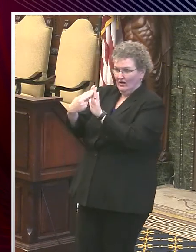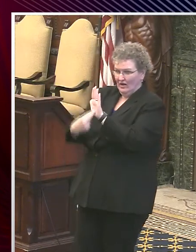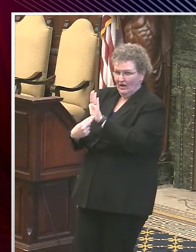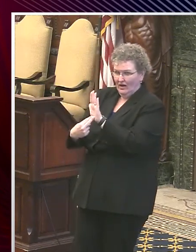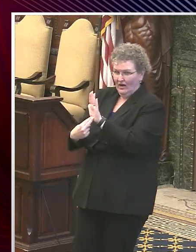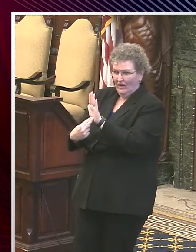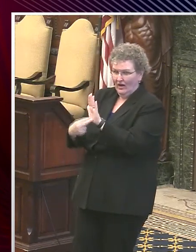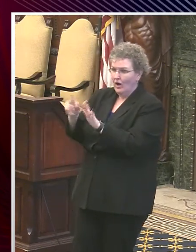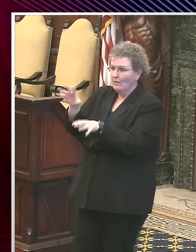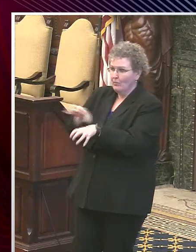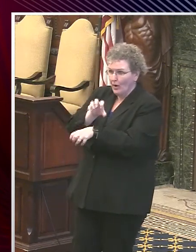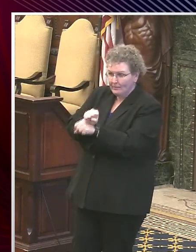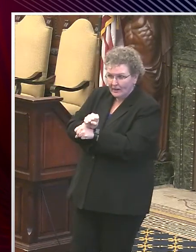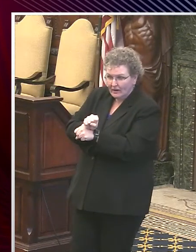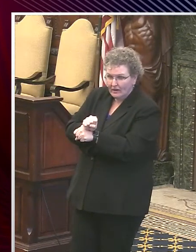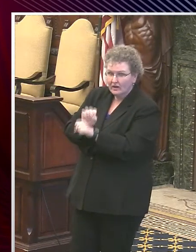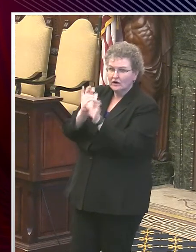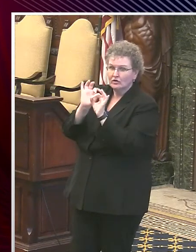not invited.